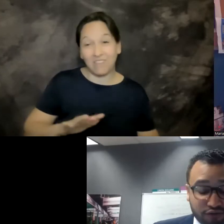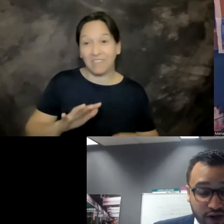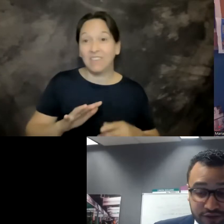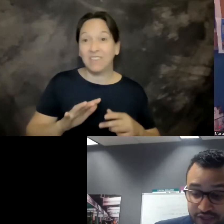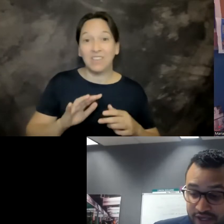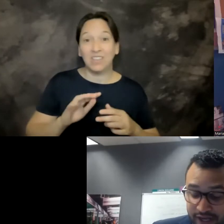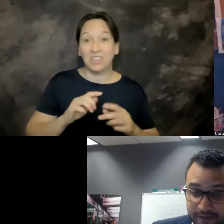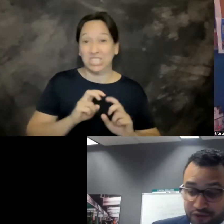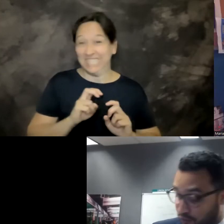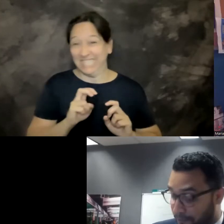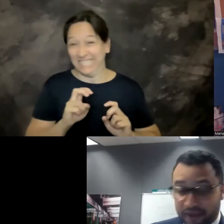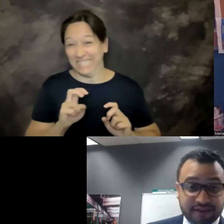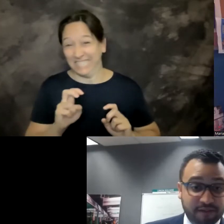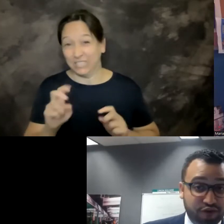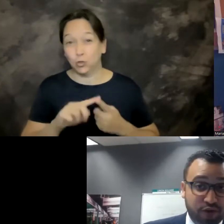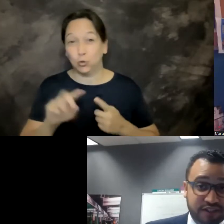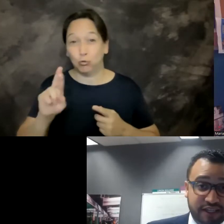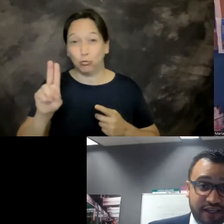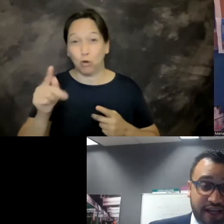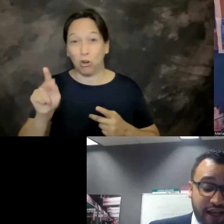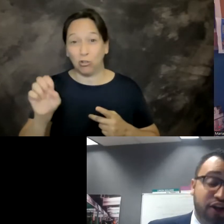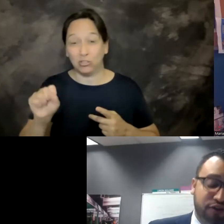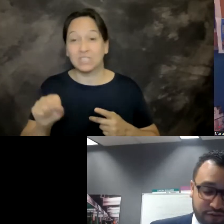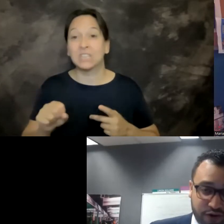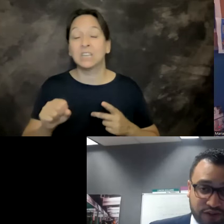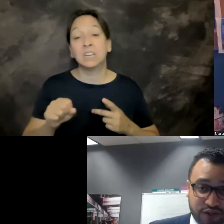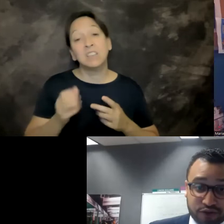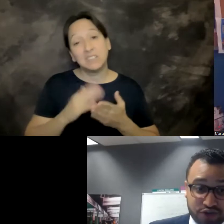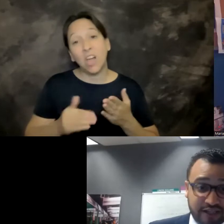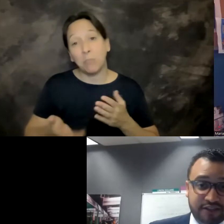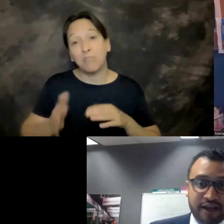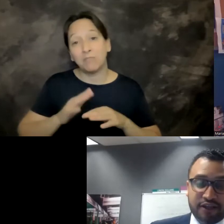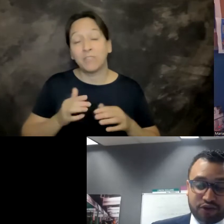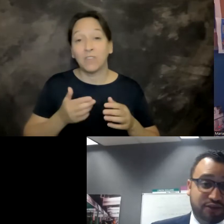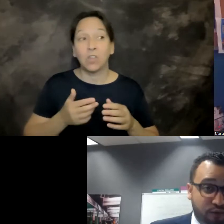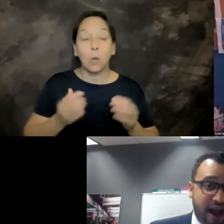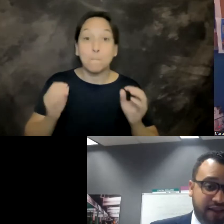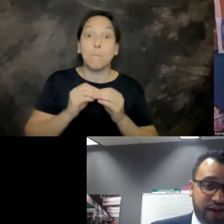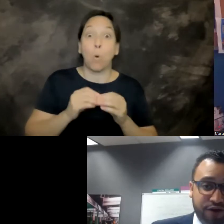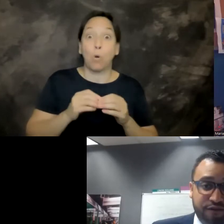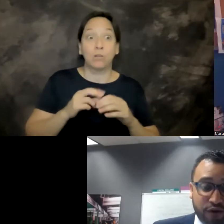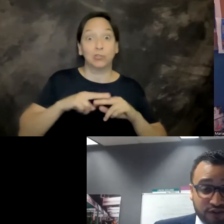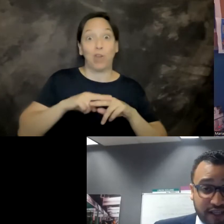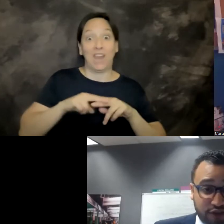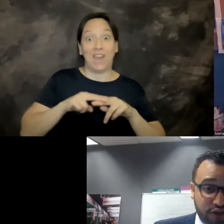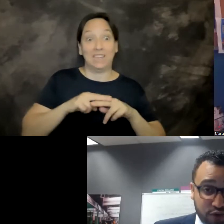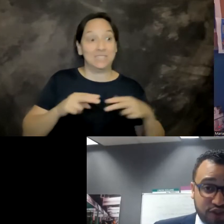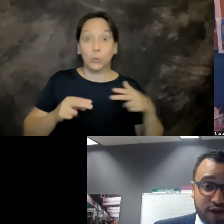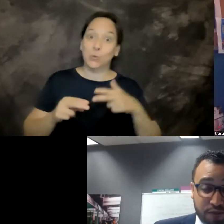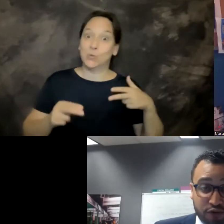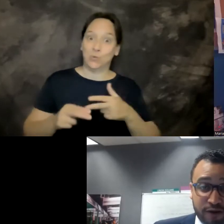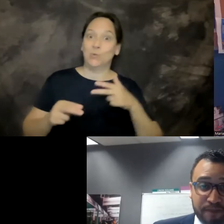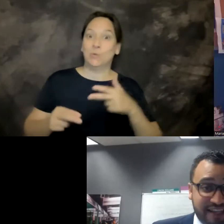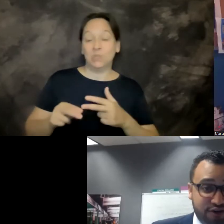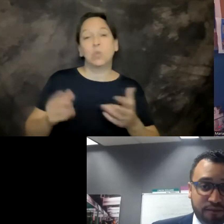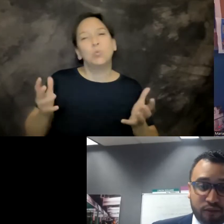into Ruggles. So there will be some increase in frequency on those trains. So that's why we're highly encouraging folks to use the